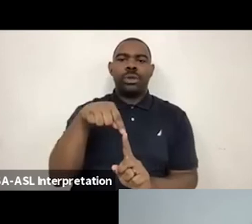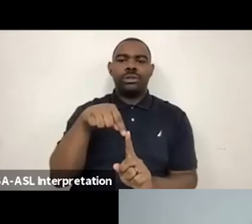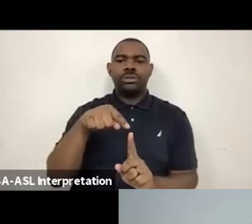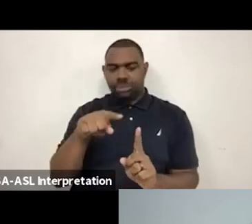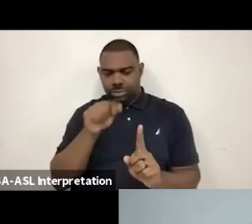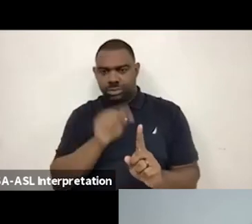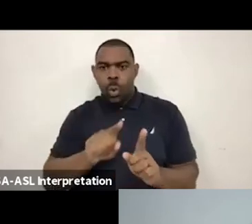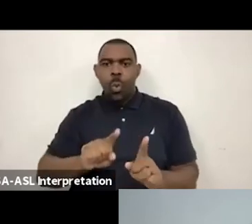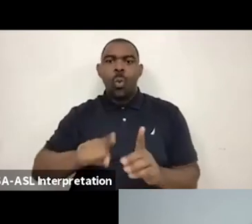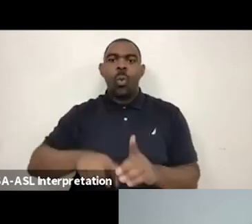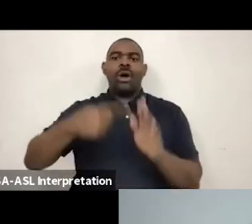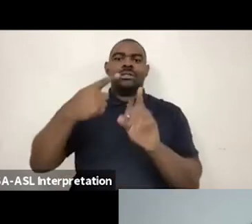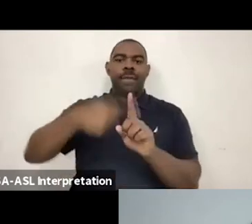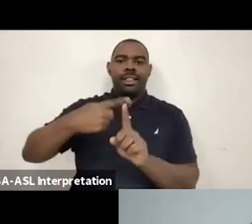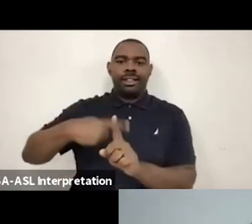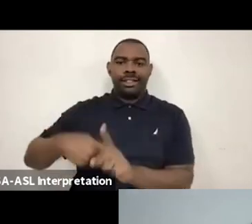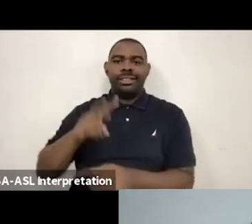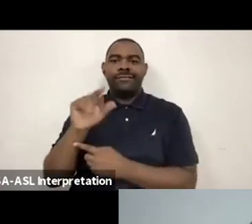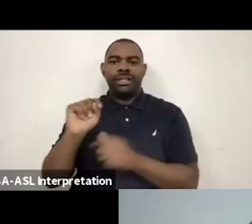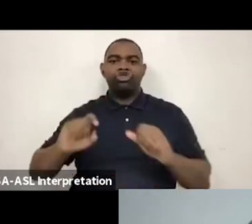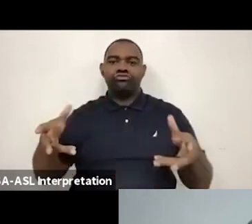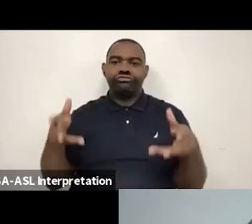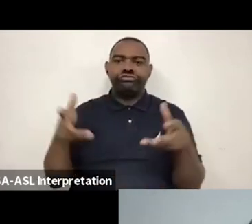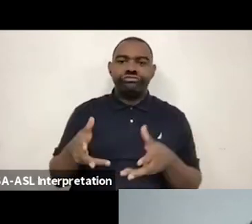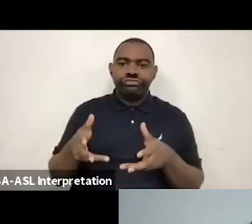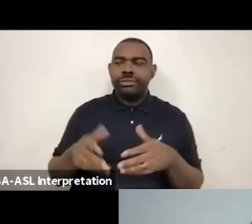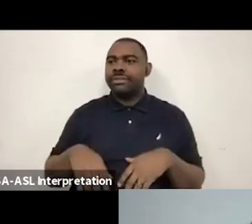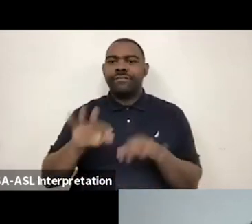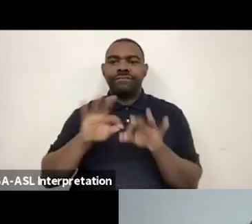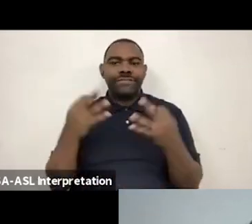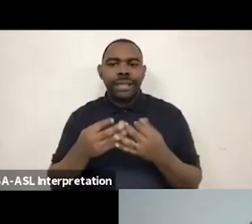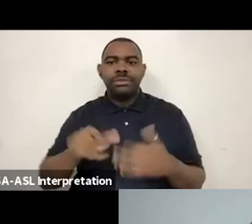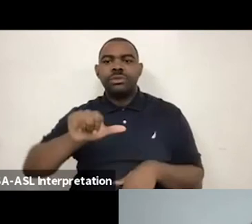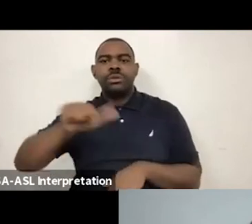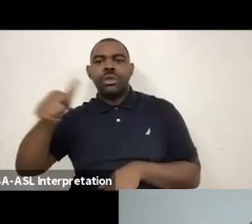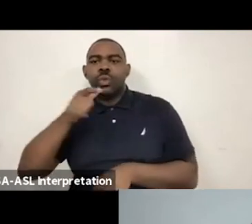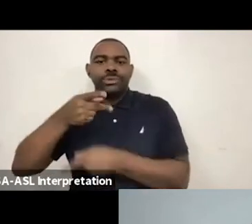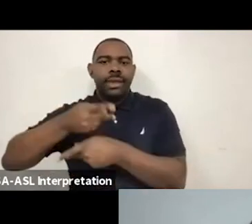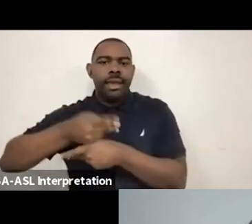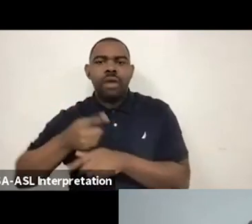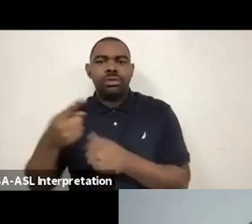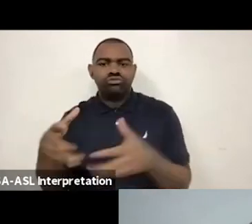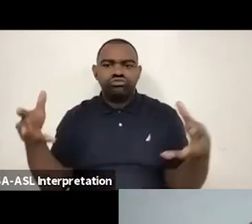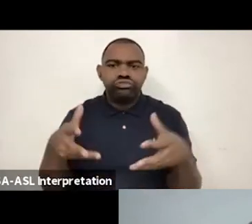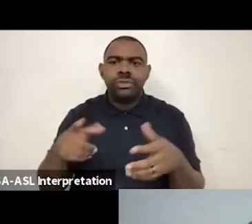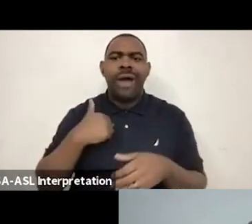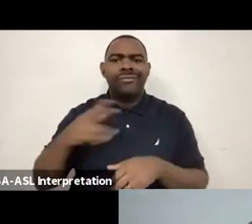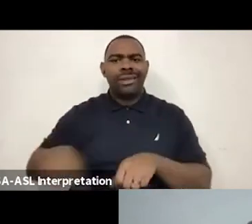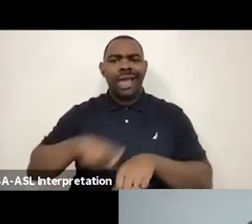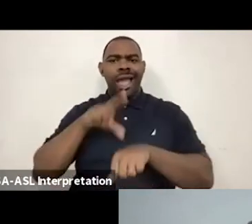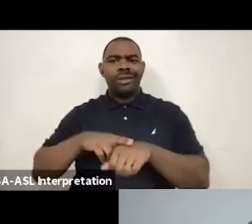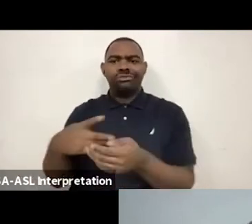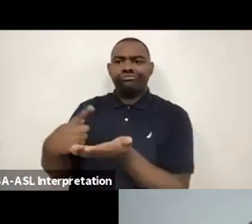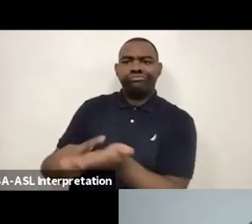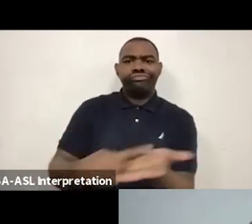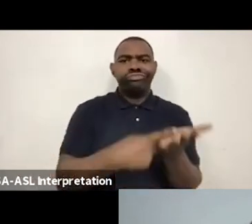once a month for veterans to come together, veterans and their families and caregivers to come together to have a